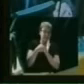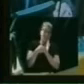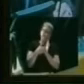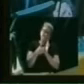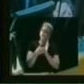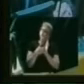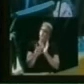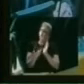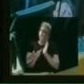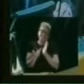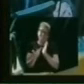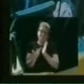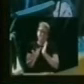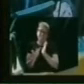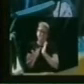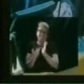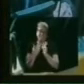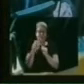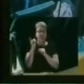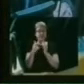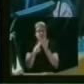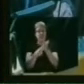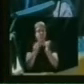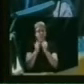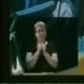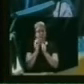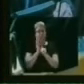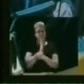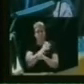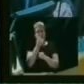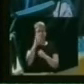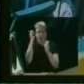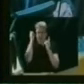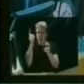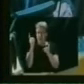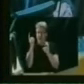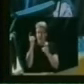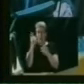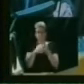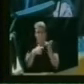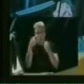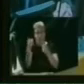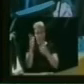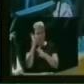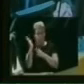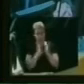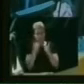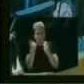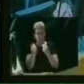probably be have to be discussed with the Board of Education and what they want to do.